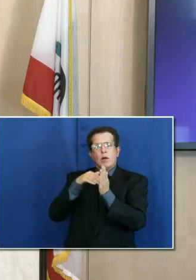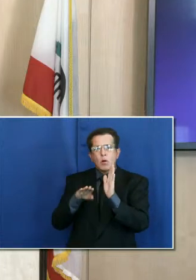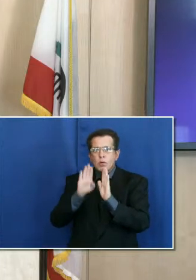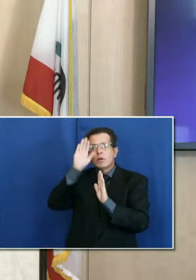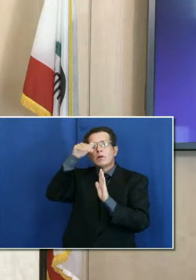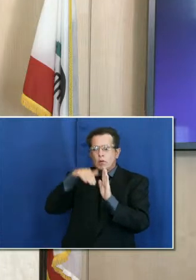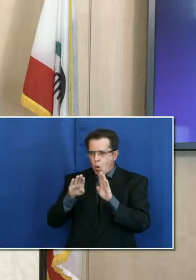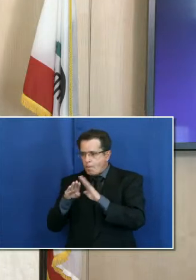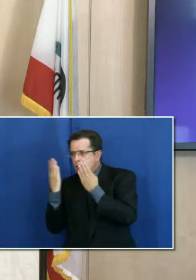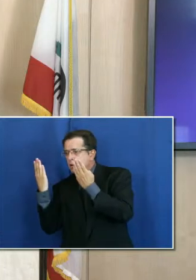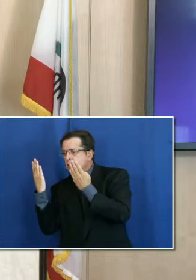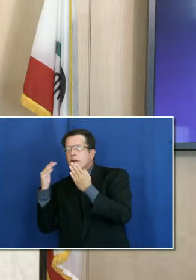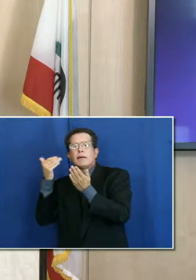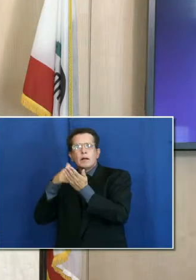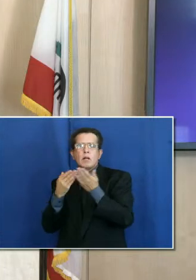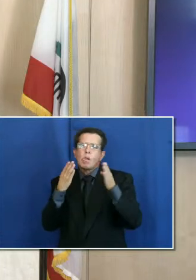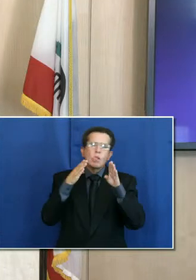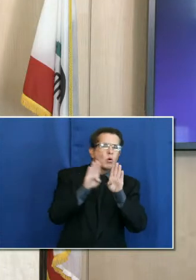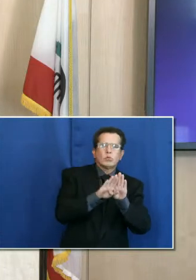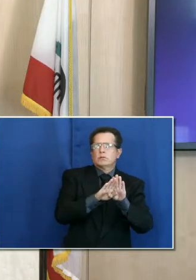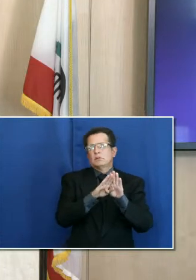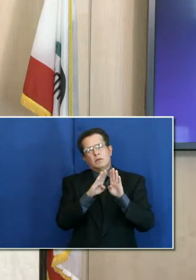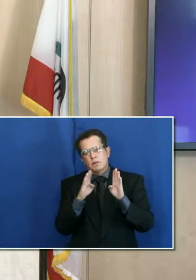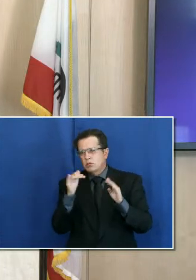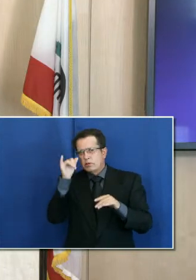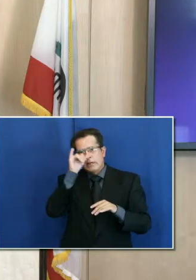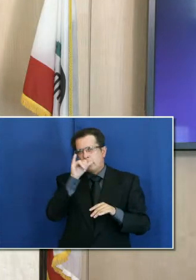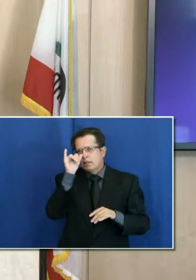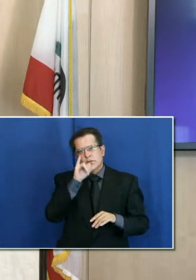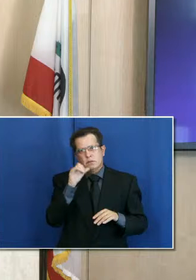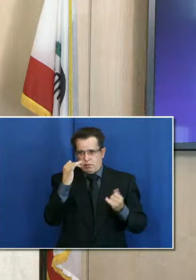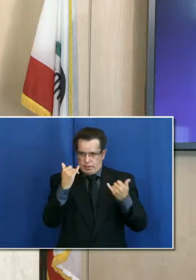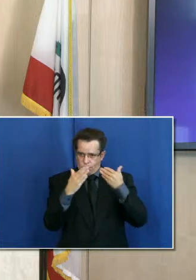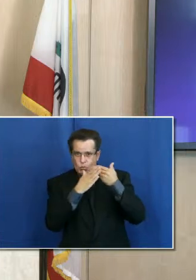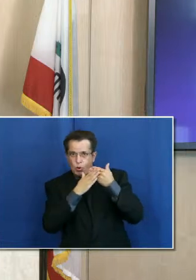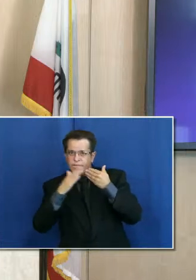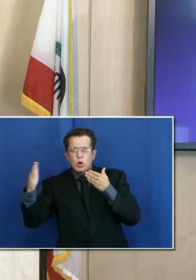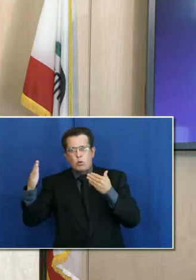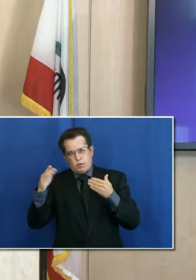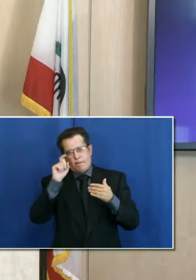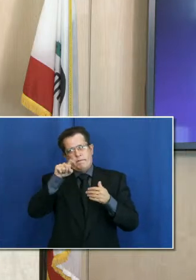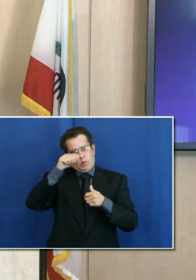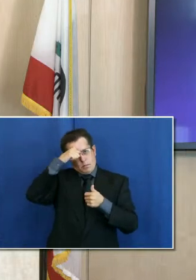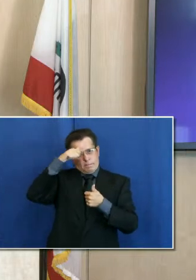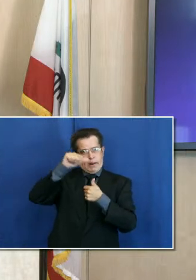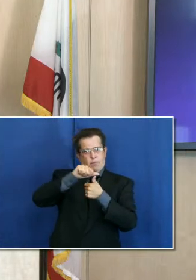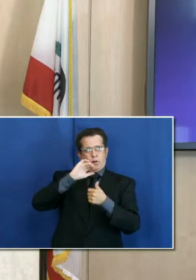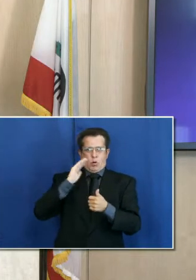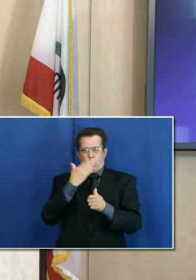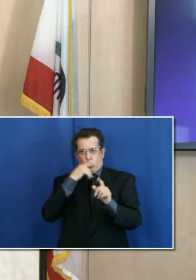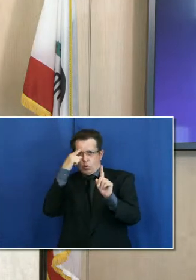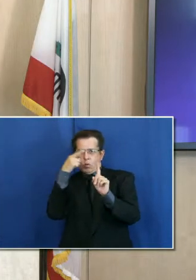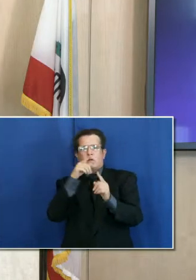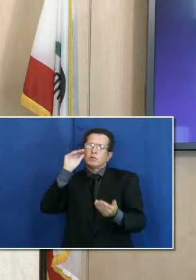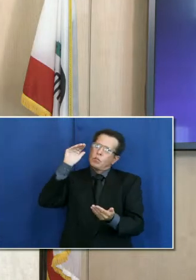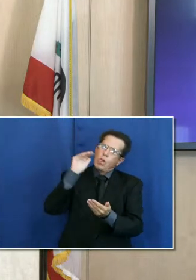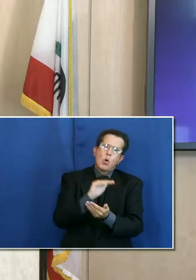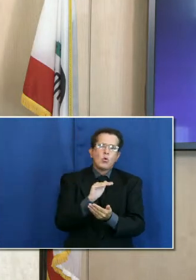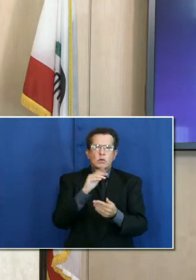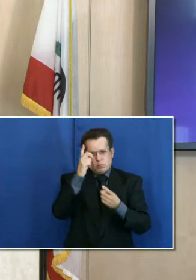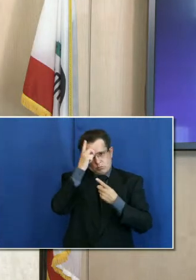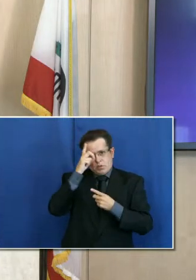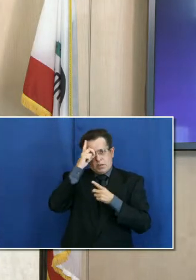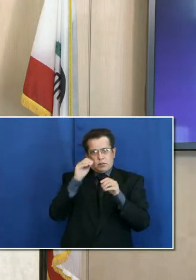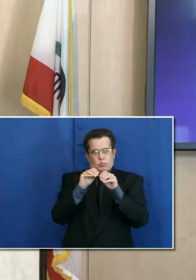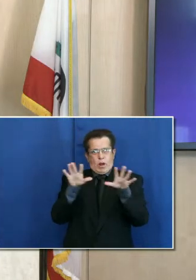of opening to then have to reclose. And so as we move forward, we really need to be mindful that the goal is to slow the spread, to